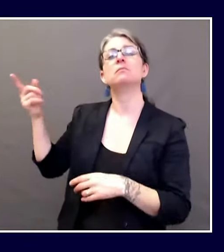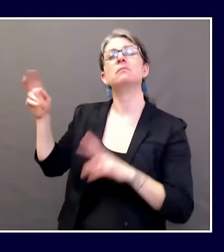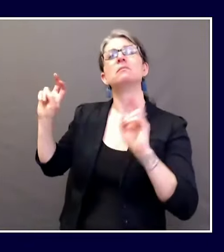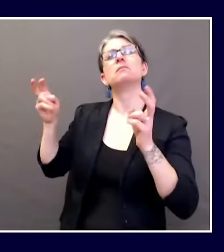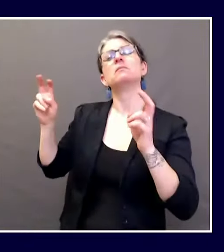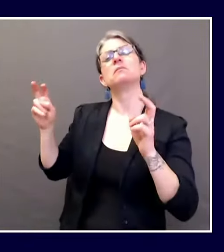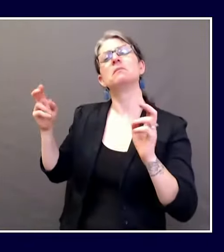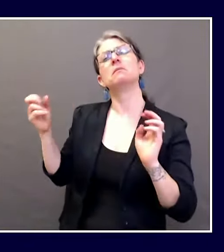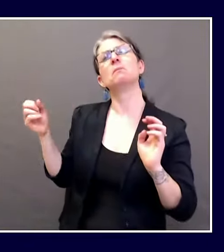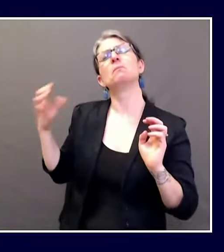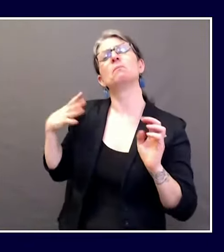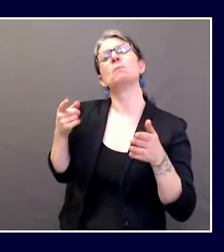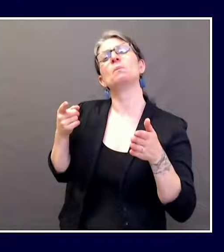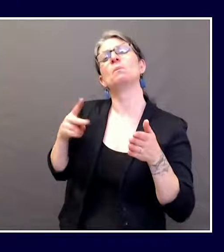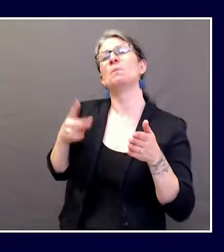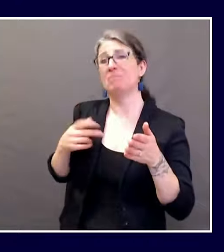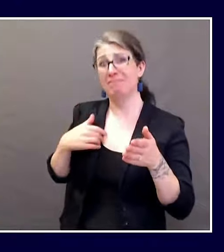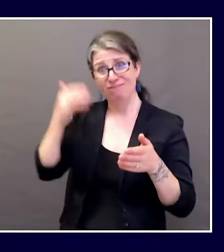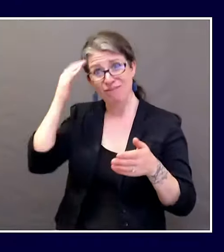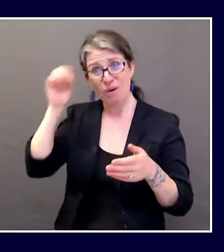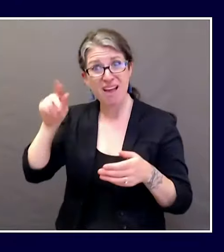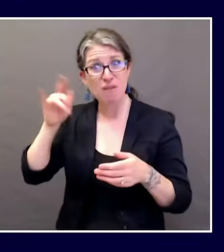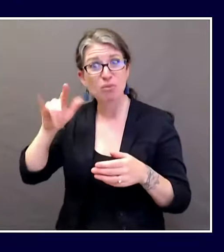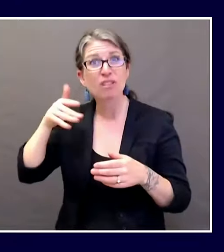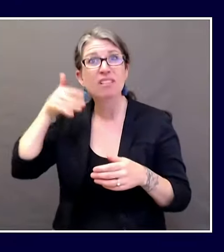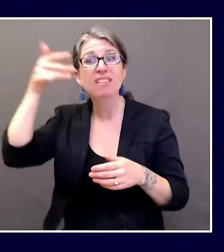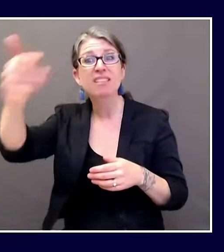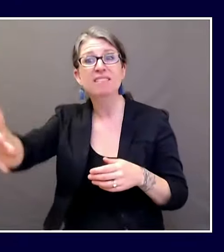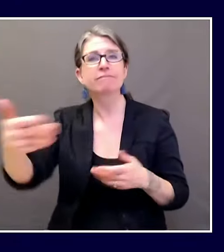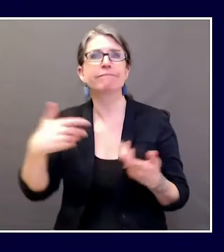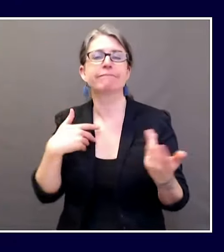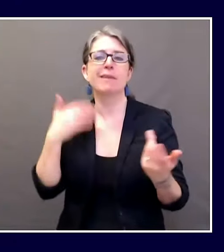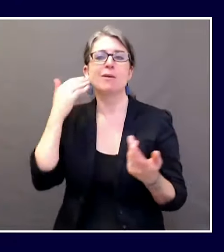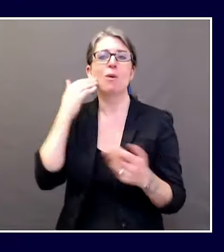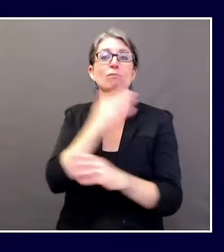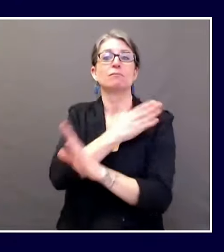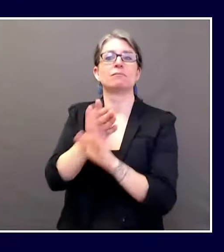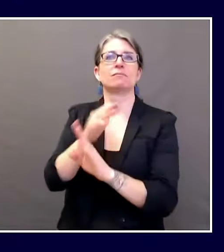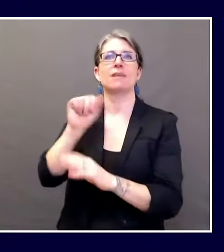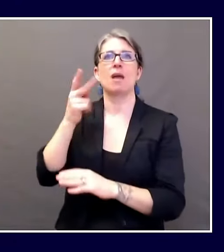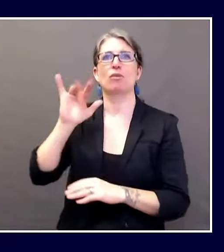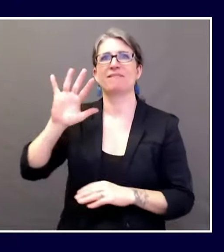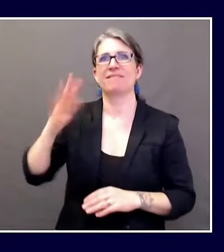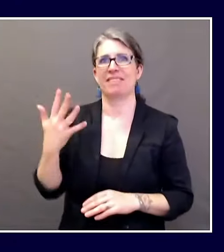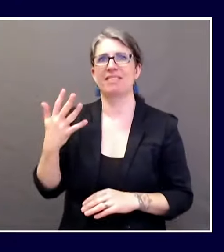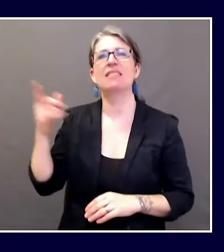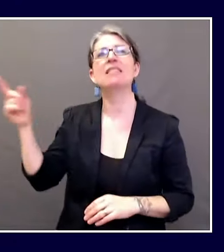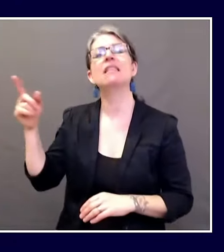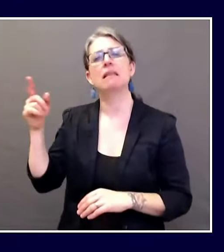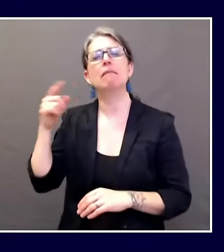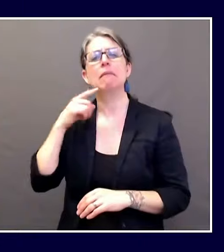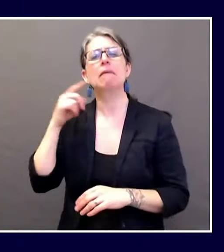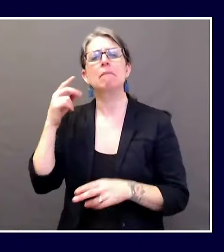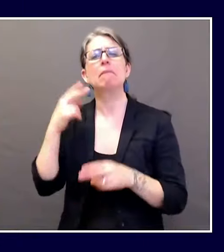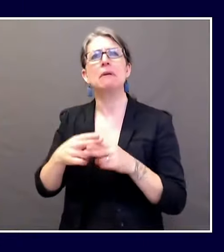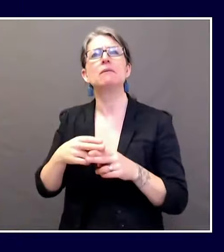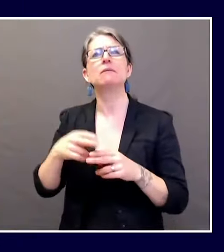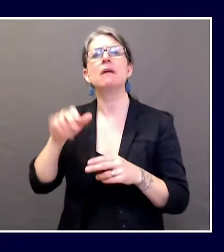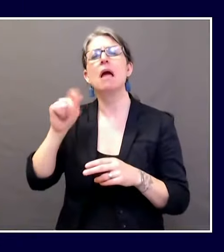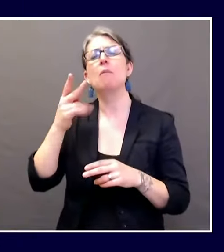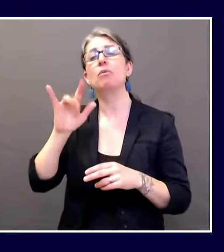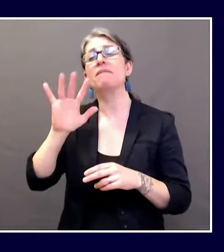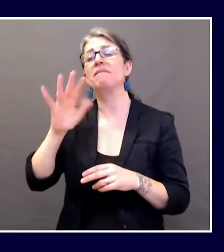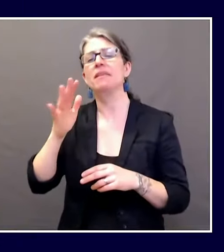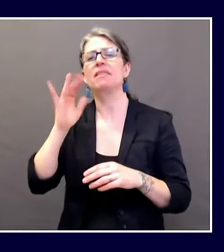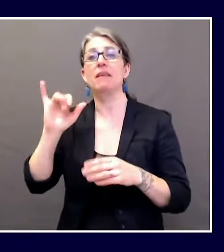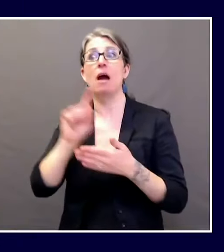go down by then, so on and so forth. But all we've been told is that in general, the supply of vaccine is stabilizing